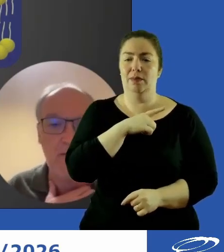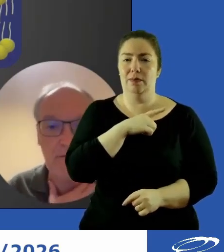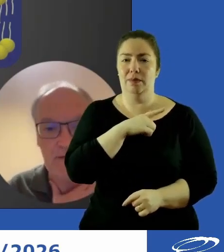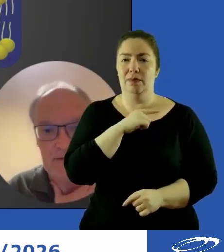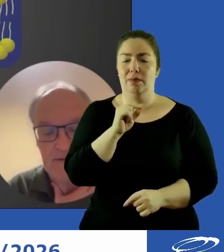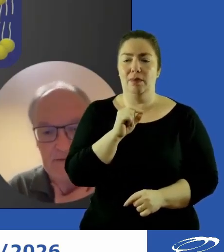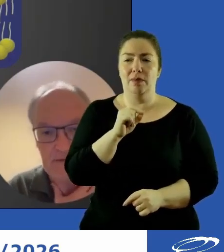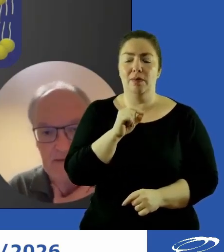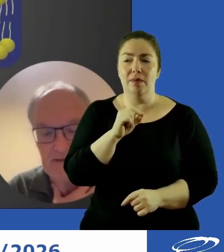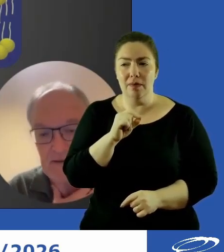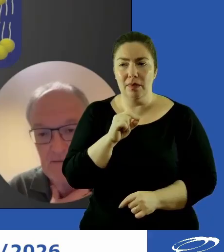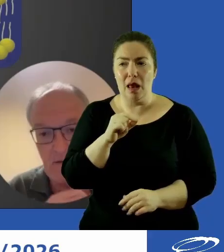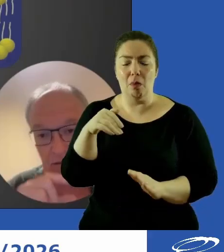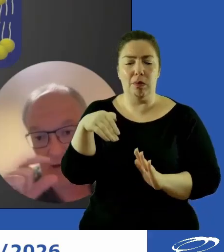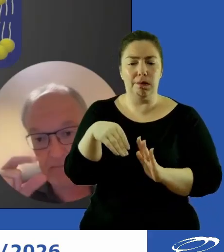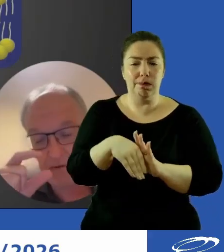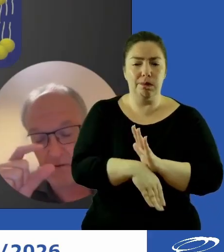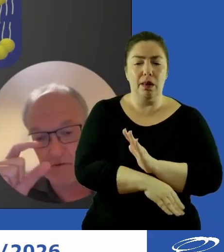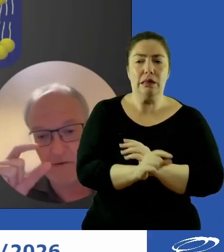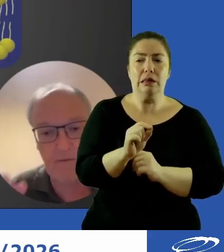down this